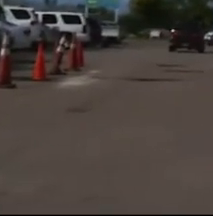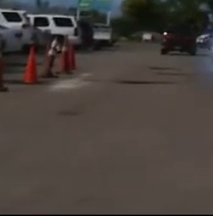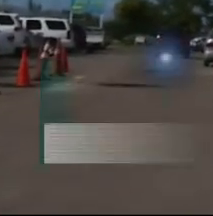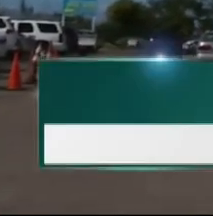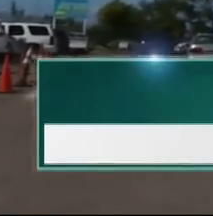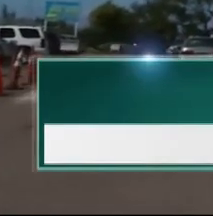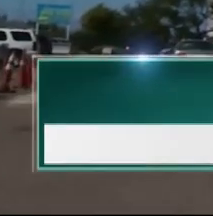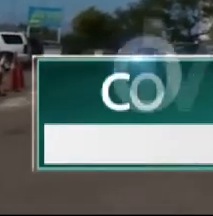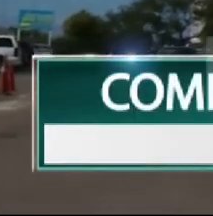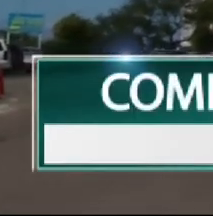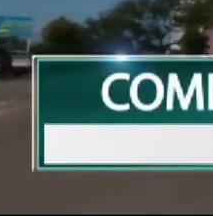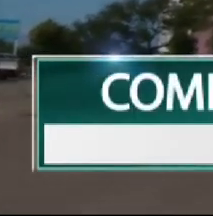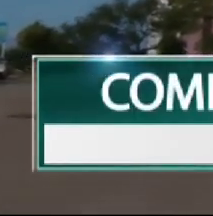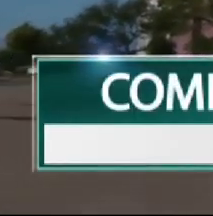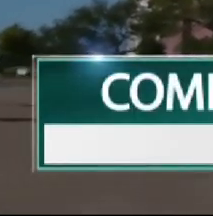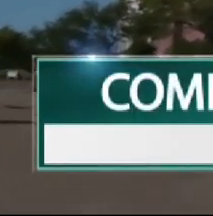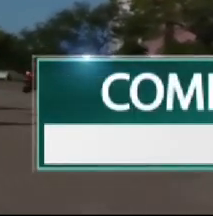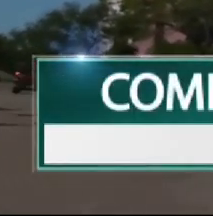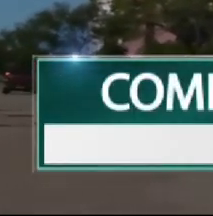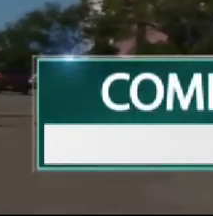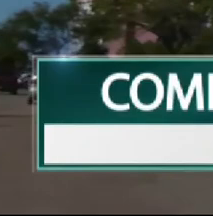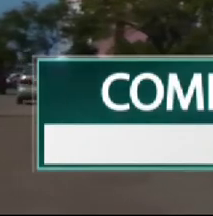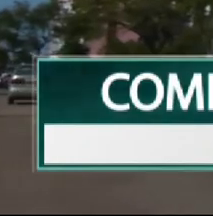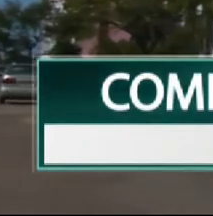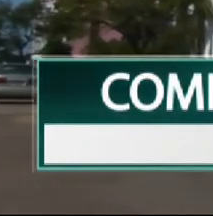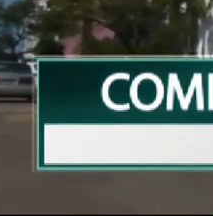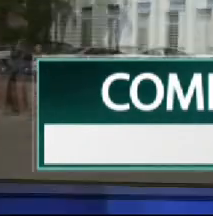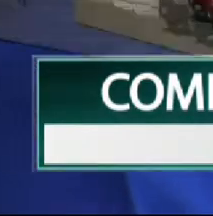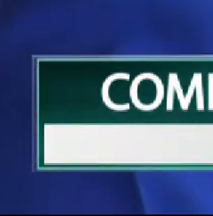Coming up, BTC responds to a $1 million fine.